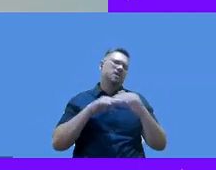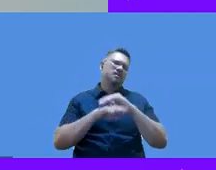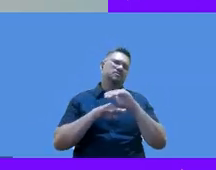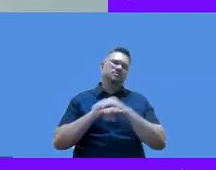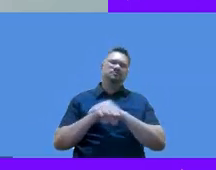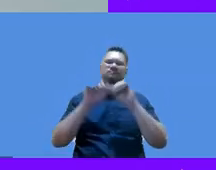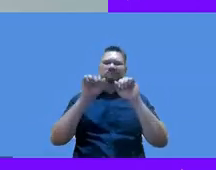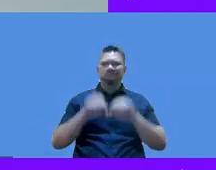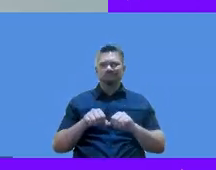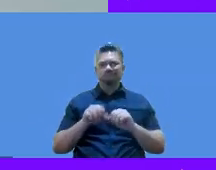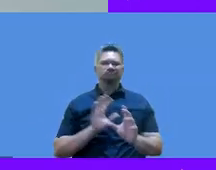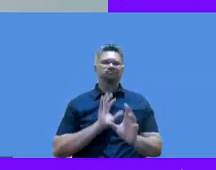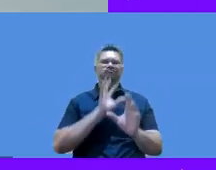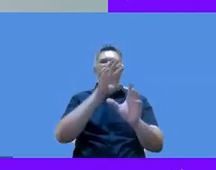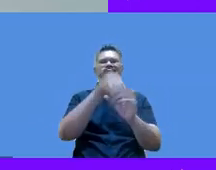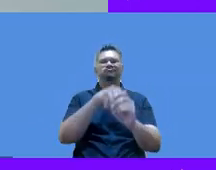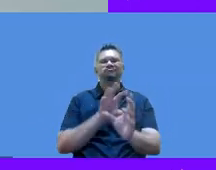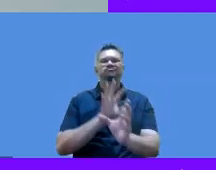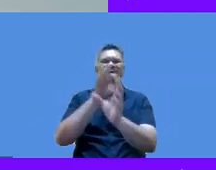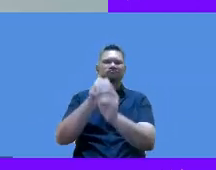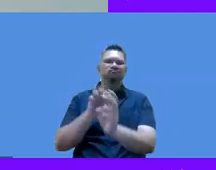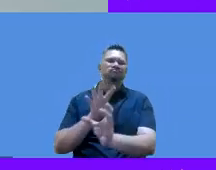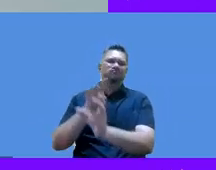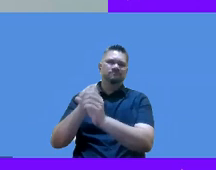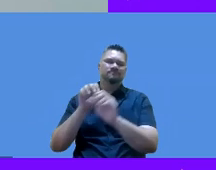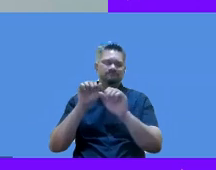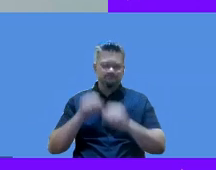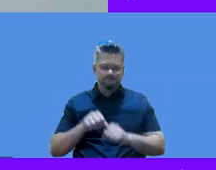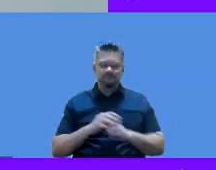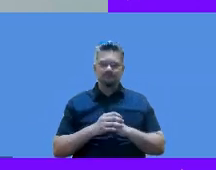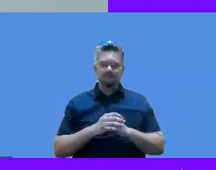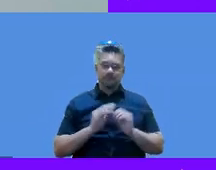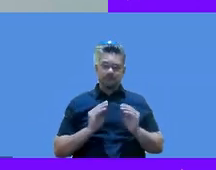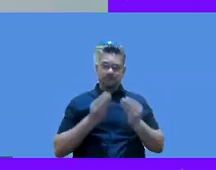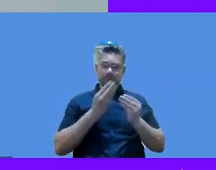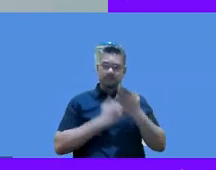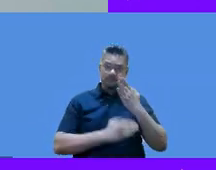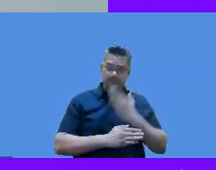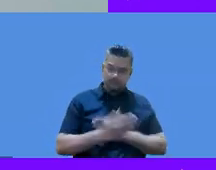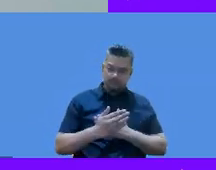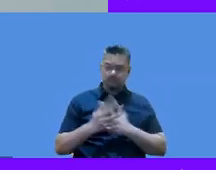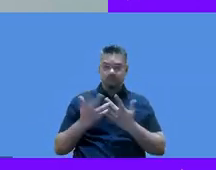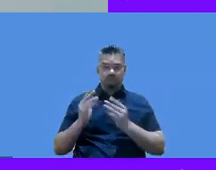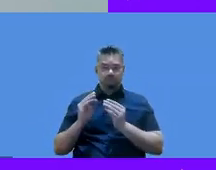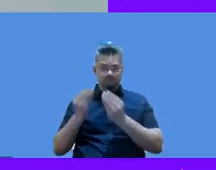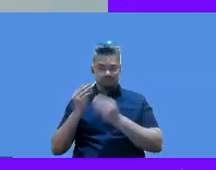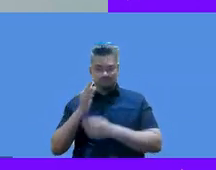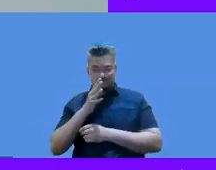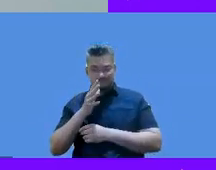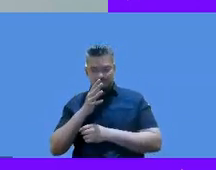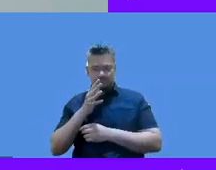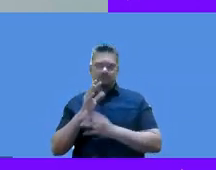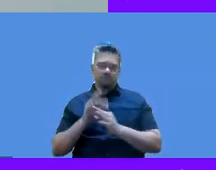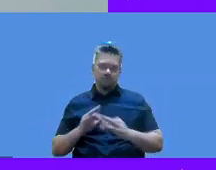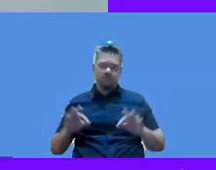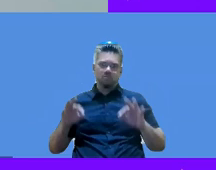in partnership with organizations that represent young people with disabilities or adolescent mothers is just as important. This will amplify their voices, increase